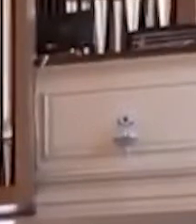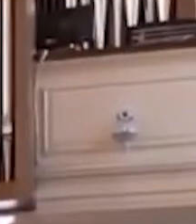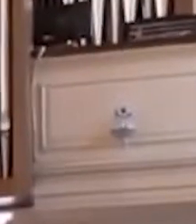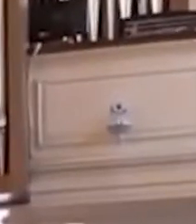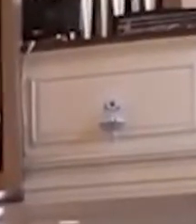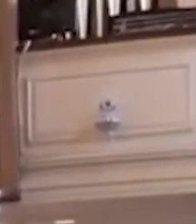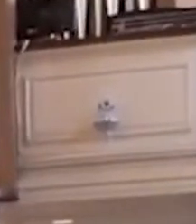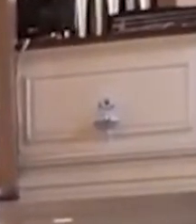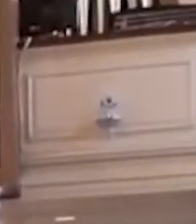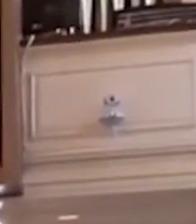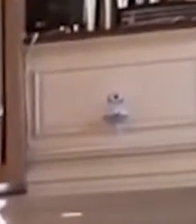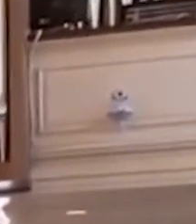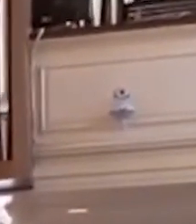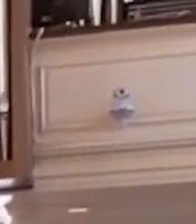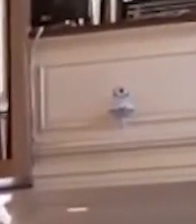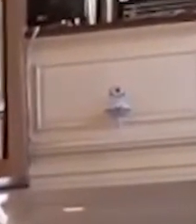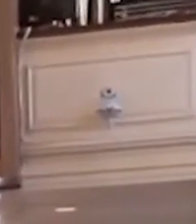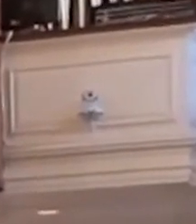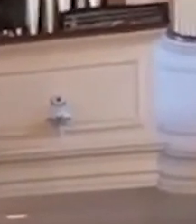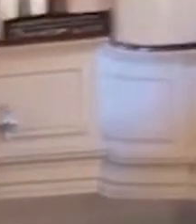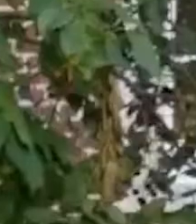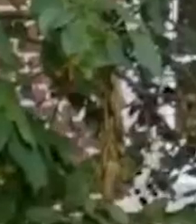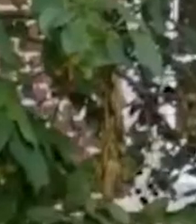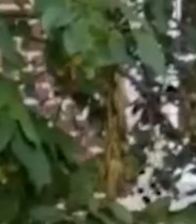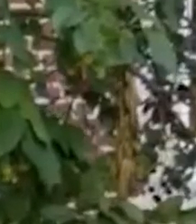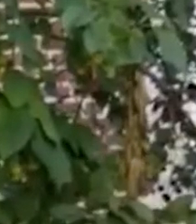My name is Charlotte Milner, and I'm 15 years old.